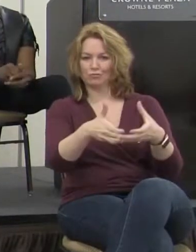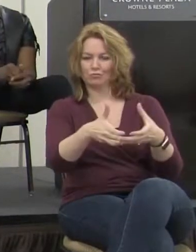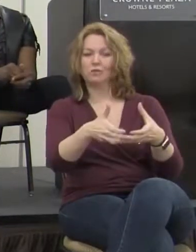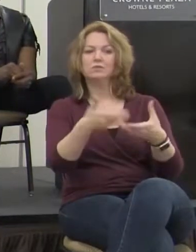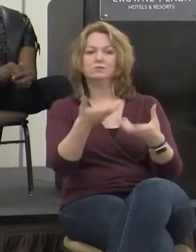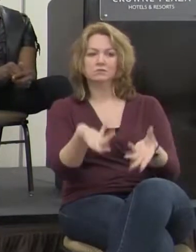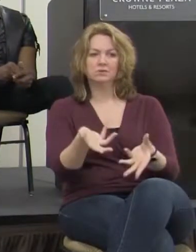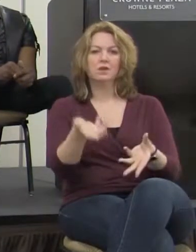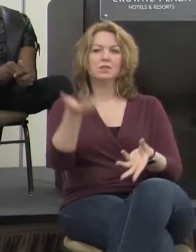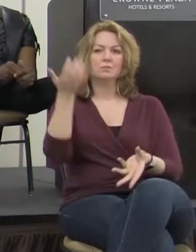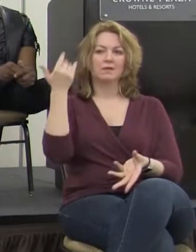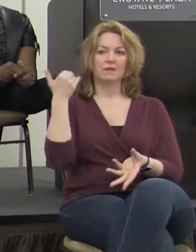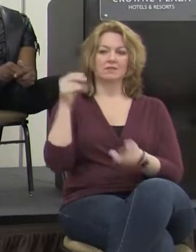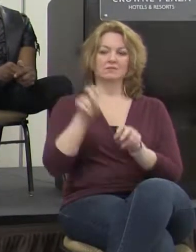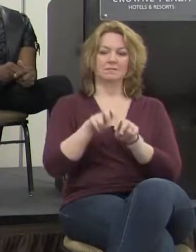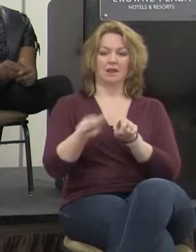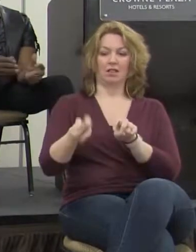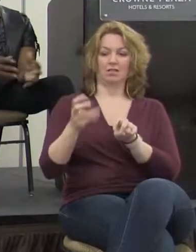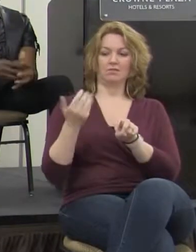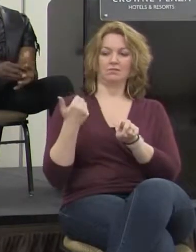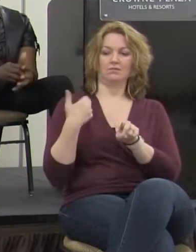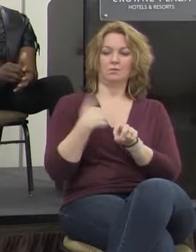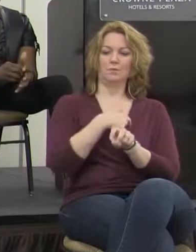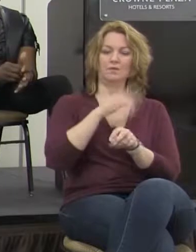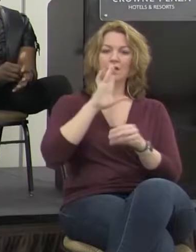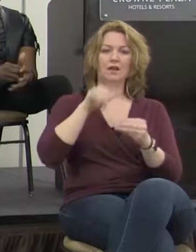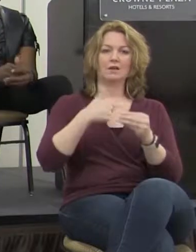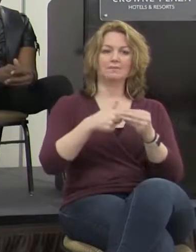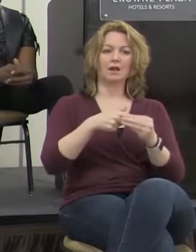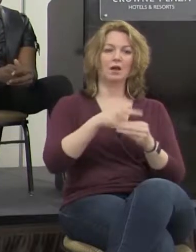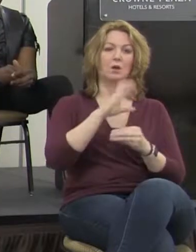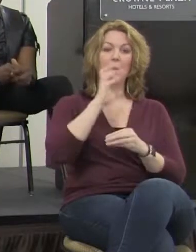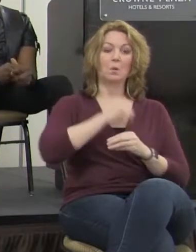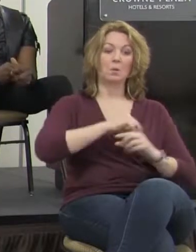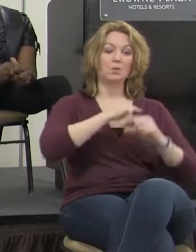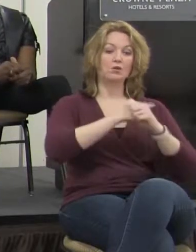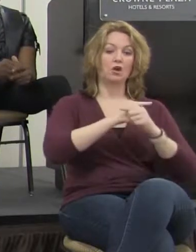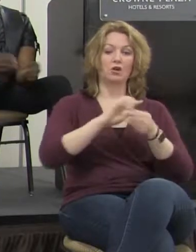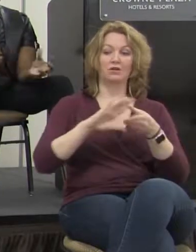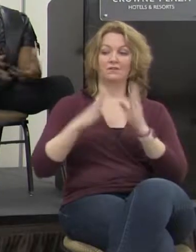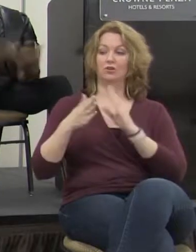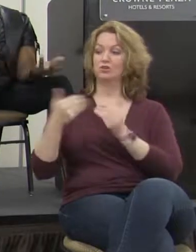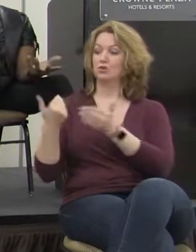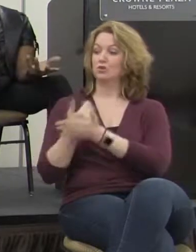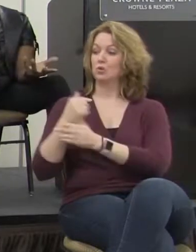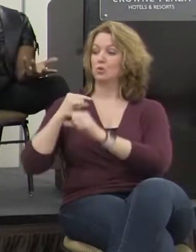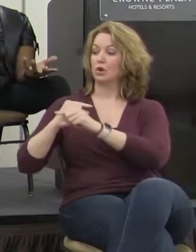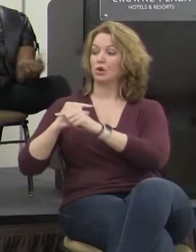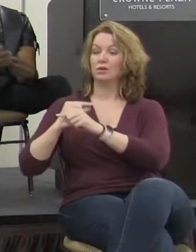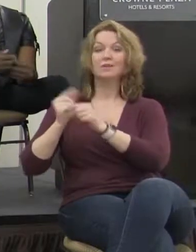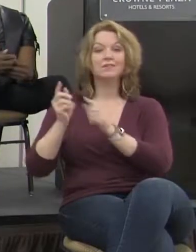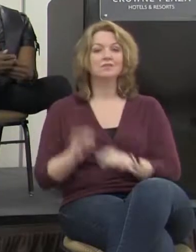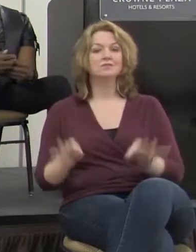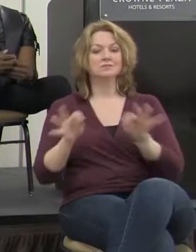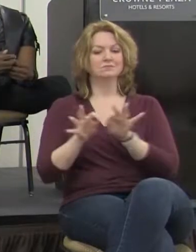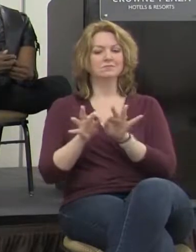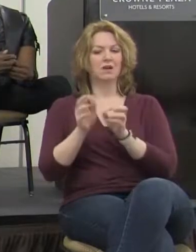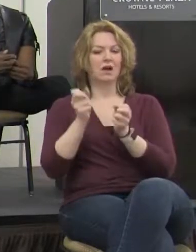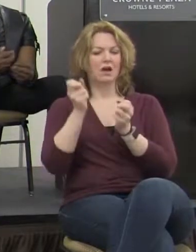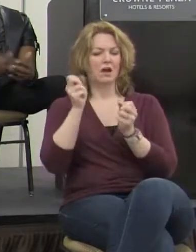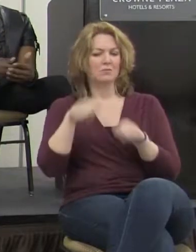previous panel, for example, we were talking about old guard versus new guard. I think there's an opportunity